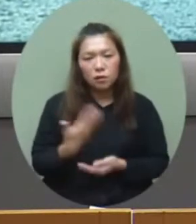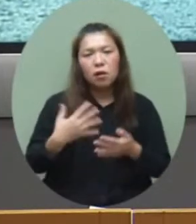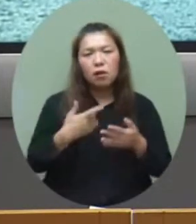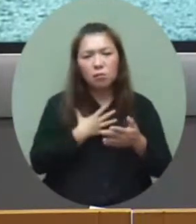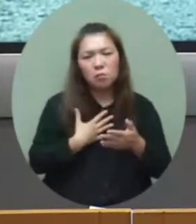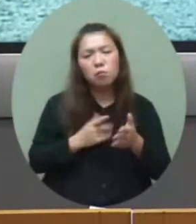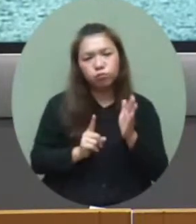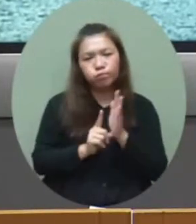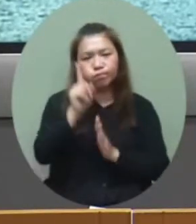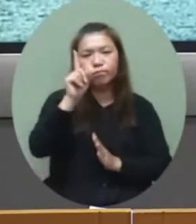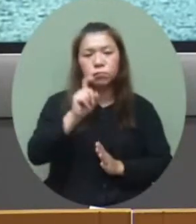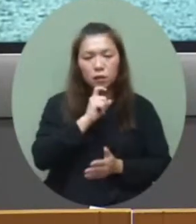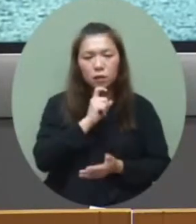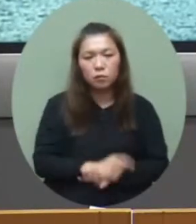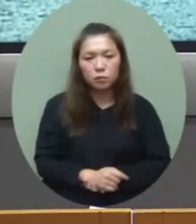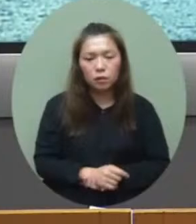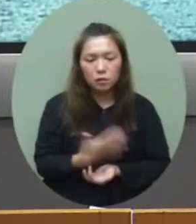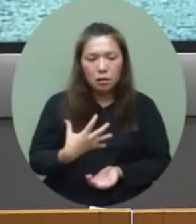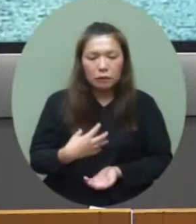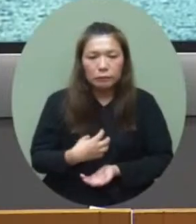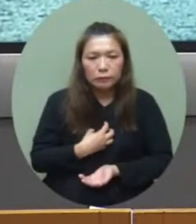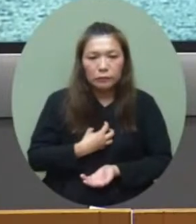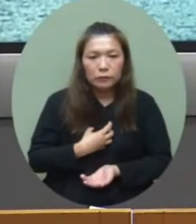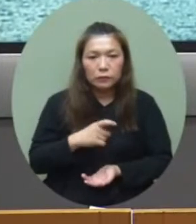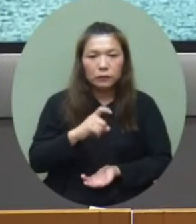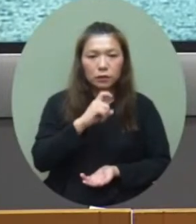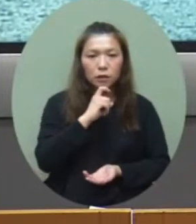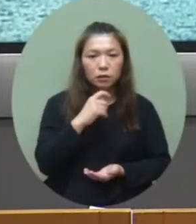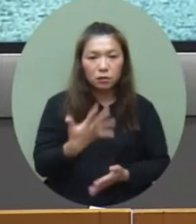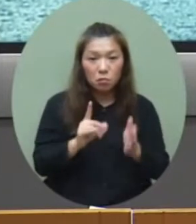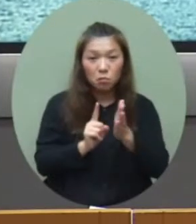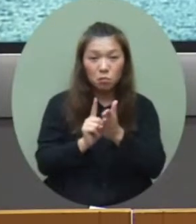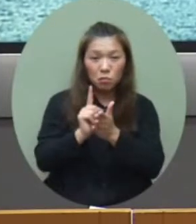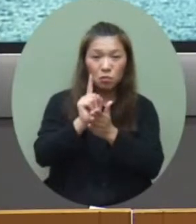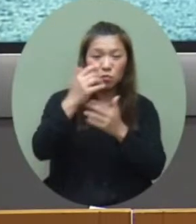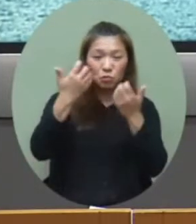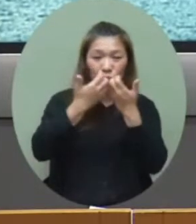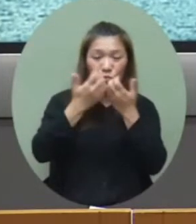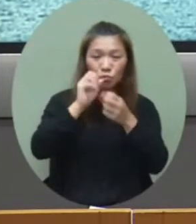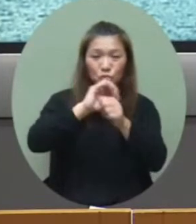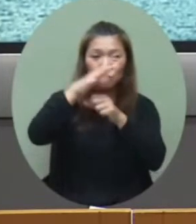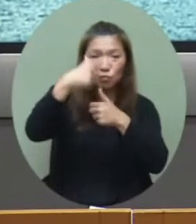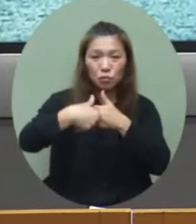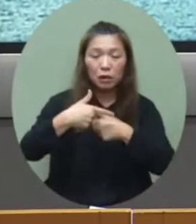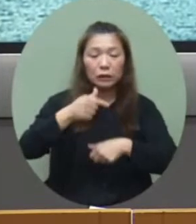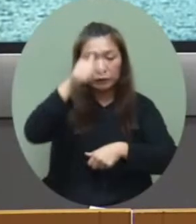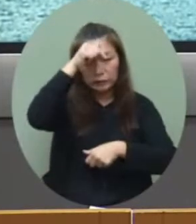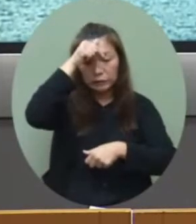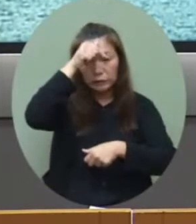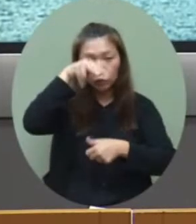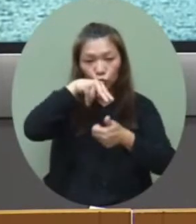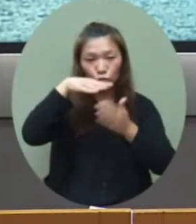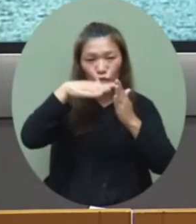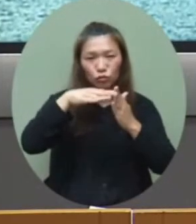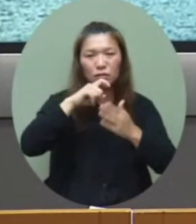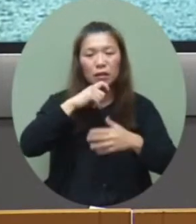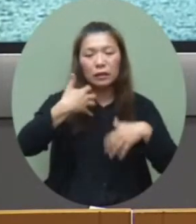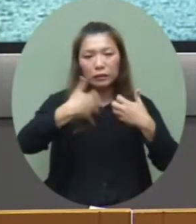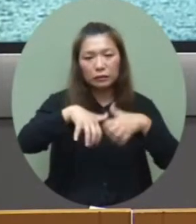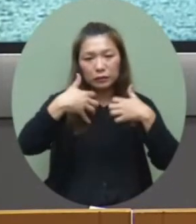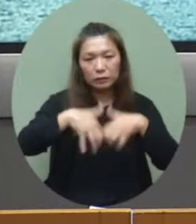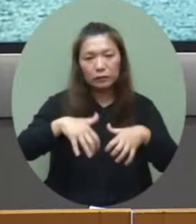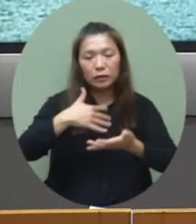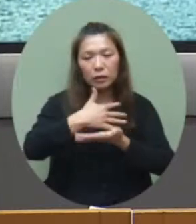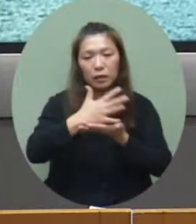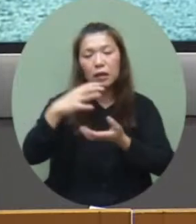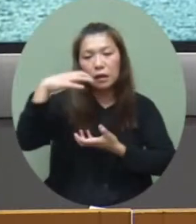than 4,000 cases today, so it's an increasing trend, and we're concerned that this upward